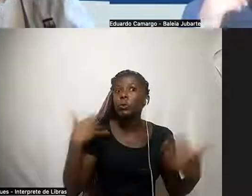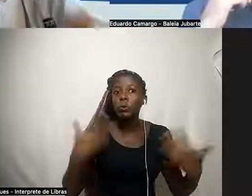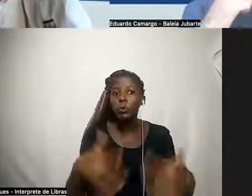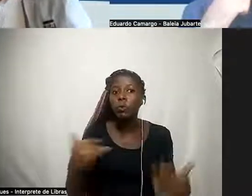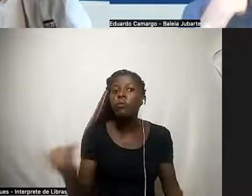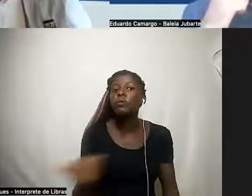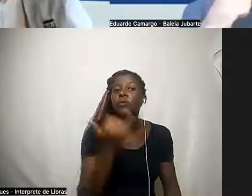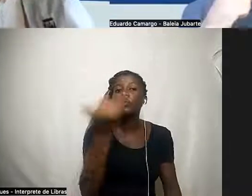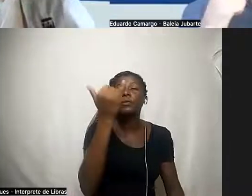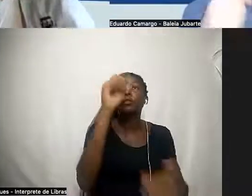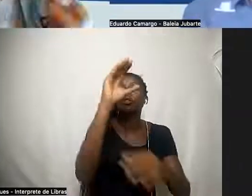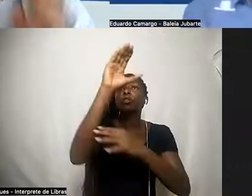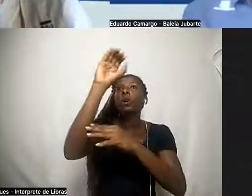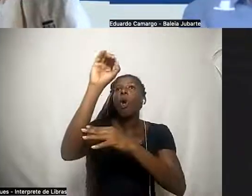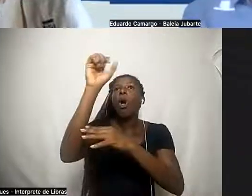that forests are